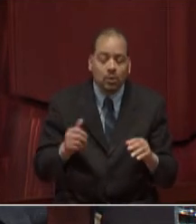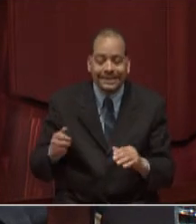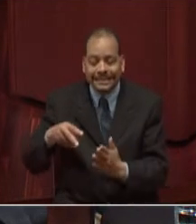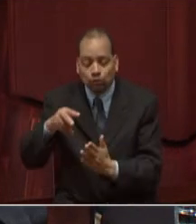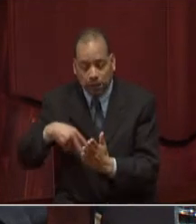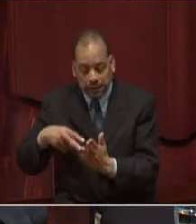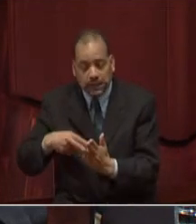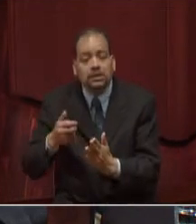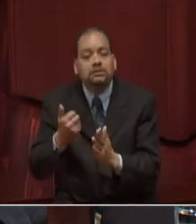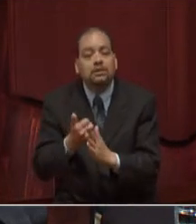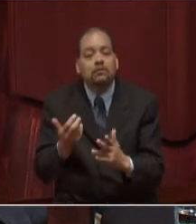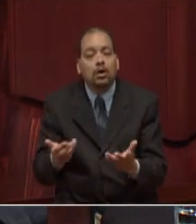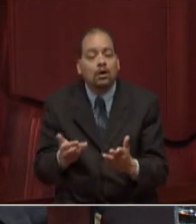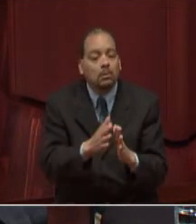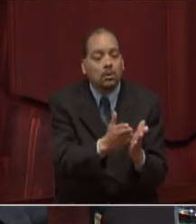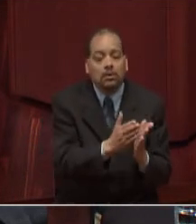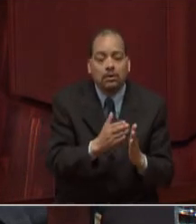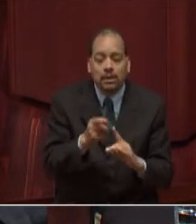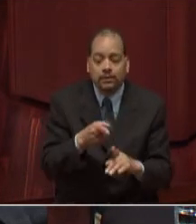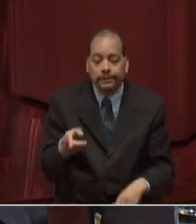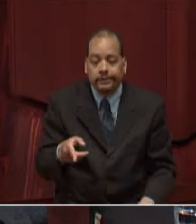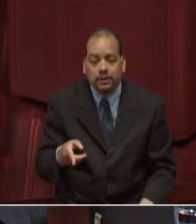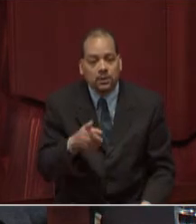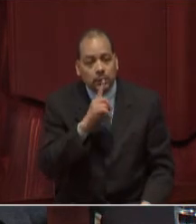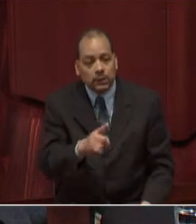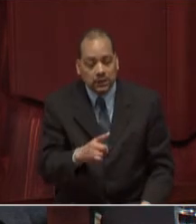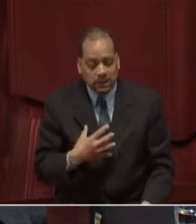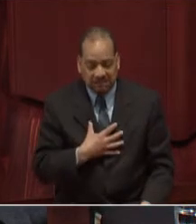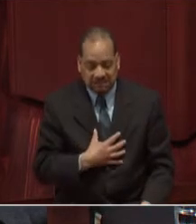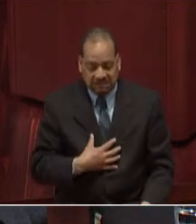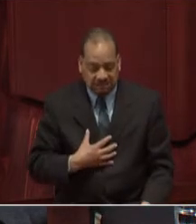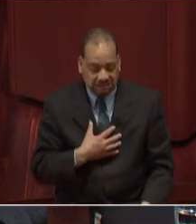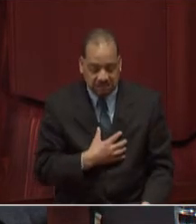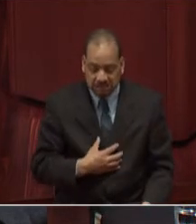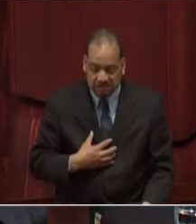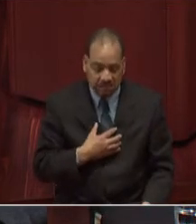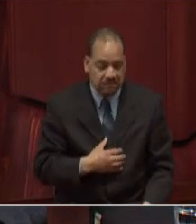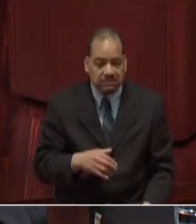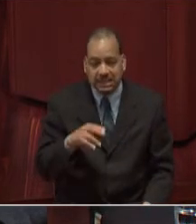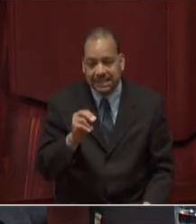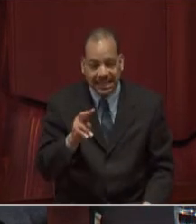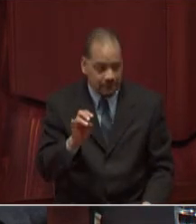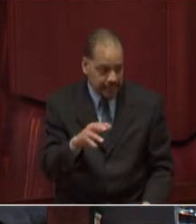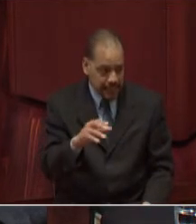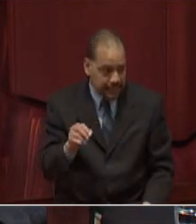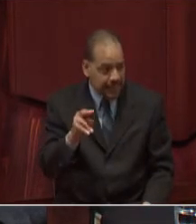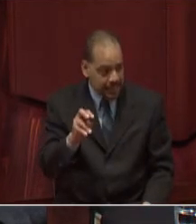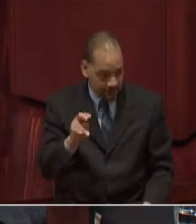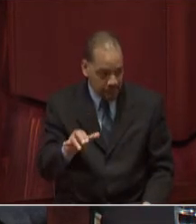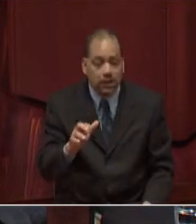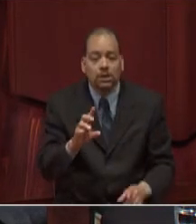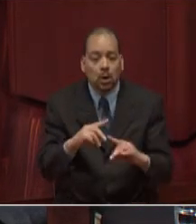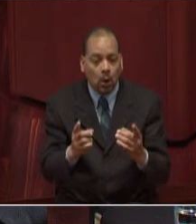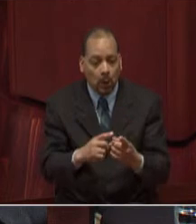He really, really disliked the Navy and the Navy Department because Franklin Roosevelt always referred to,